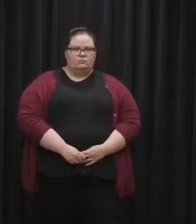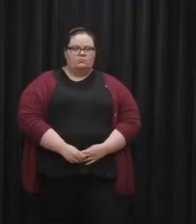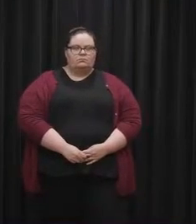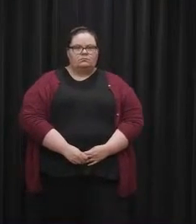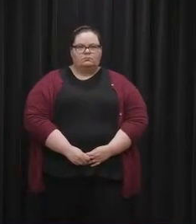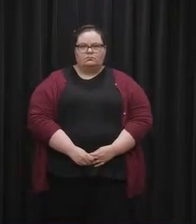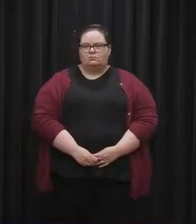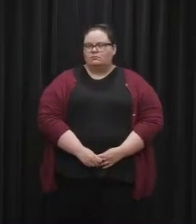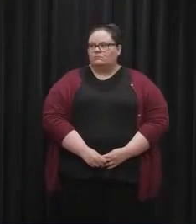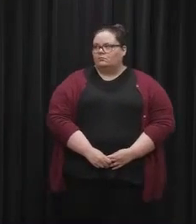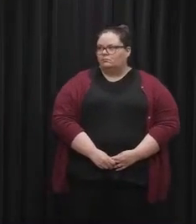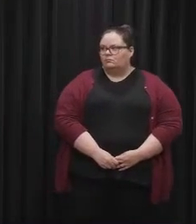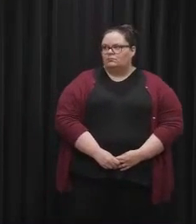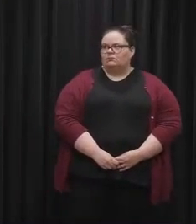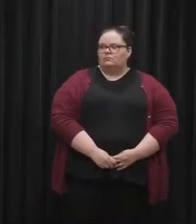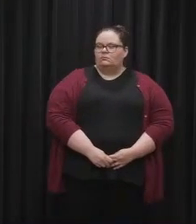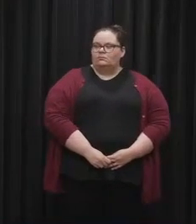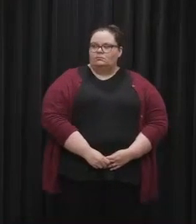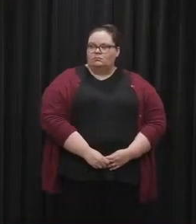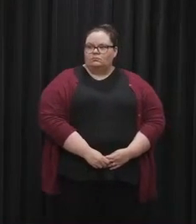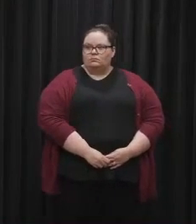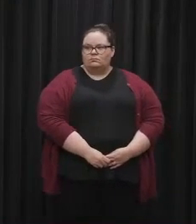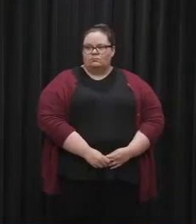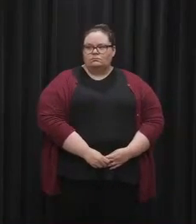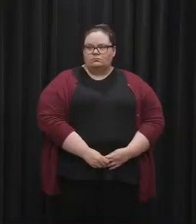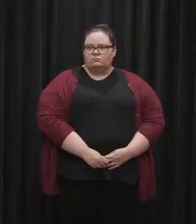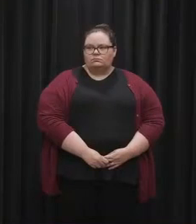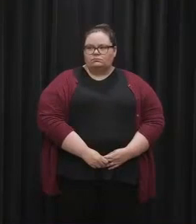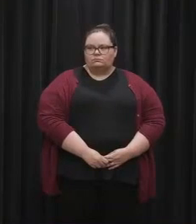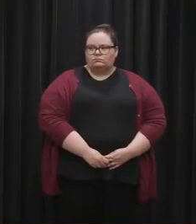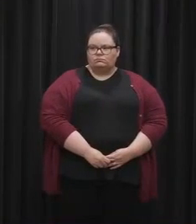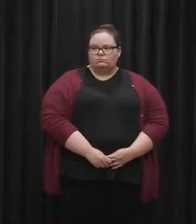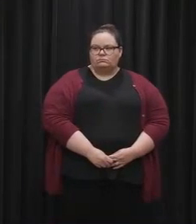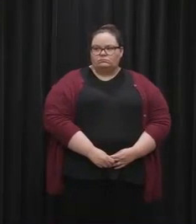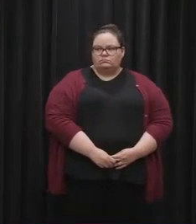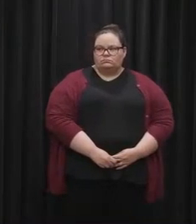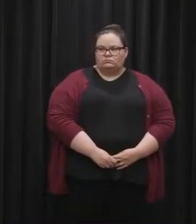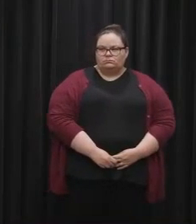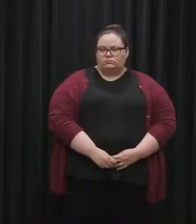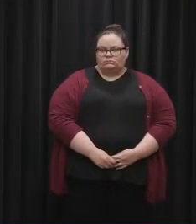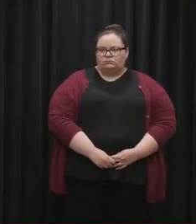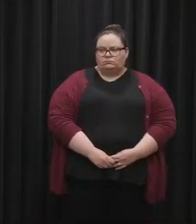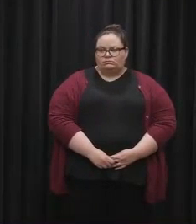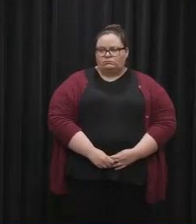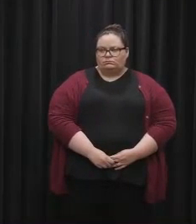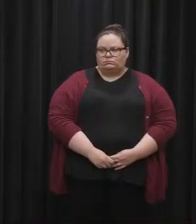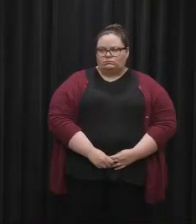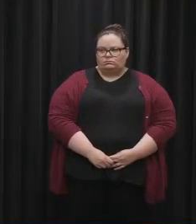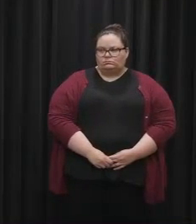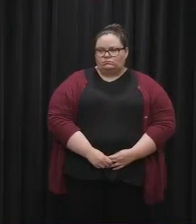all time. But it's a bit different today. So